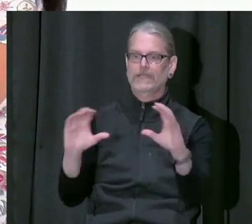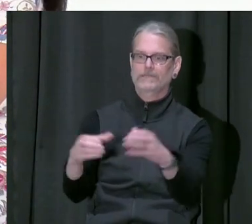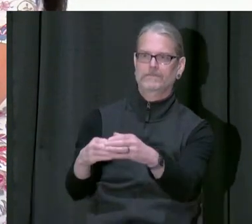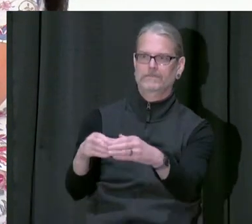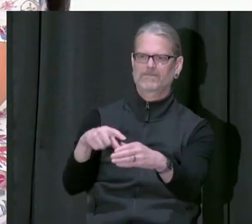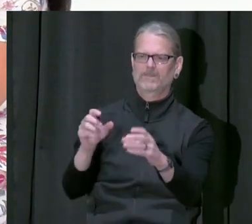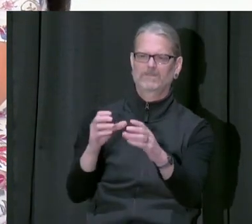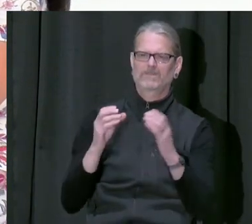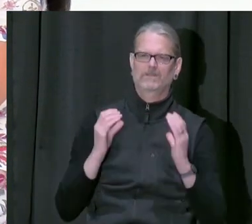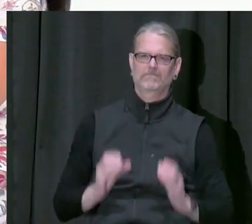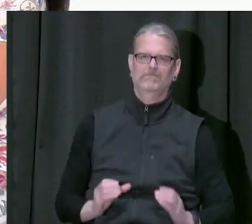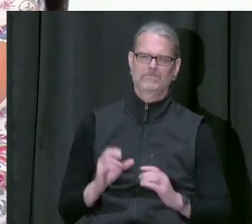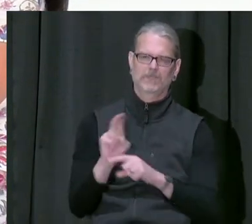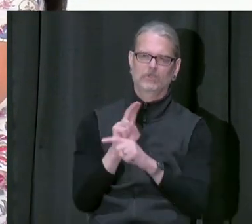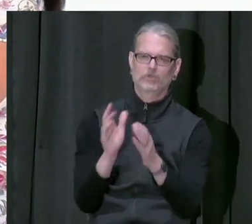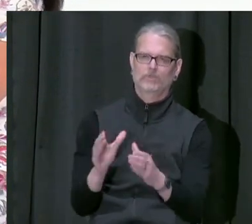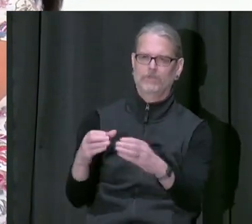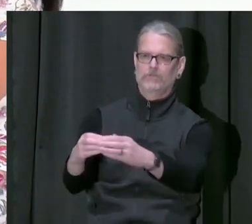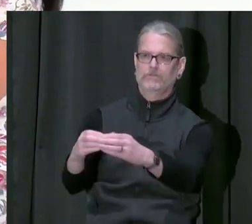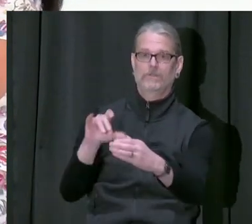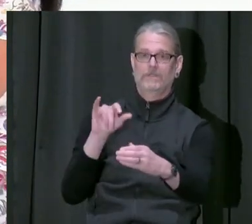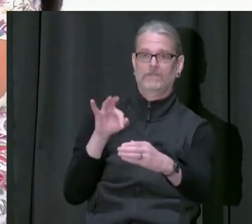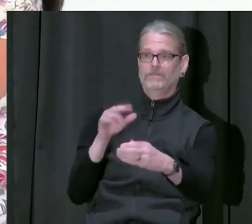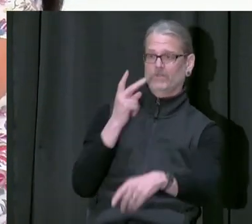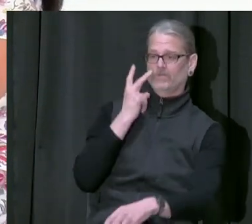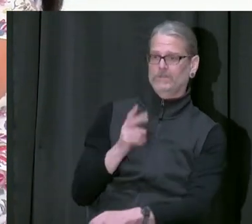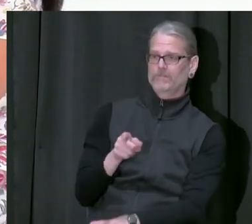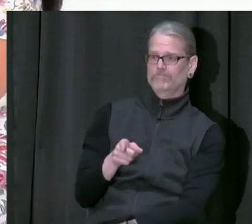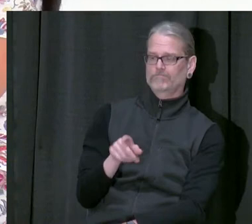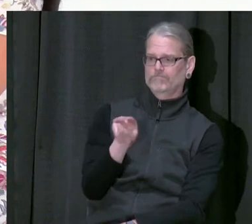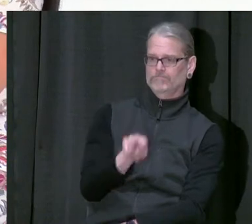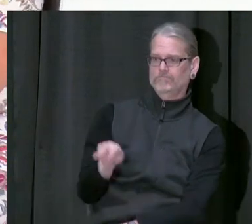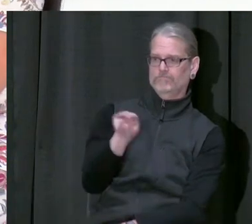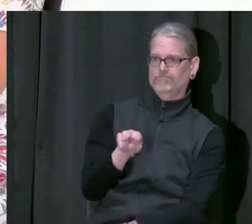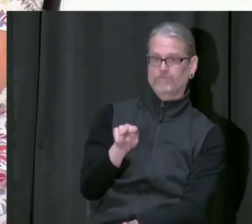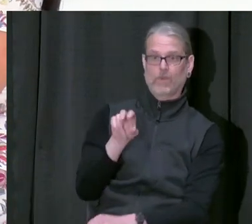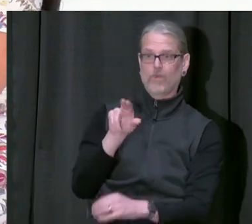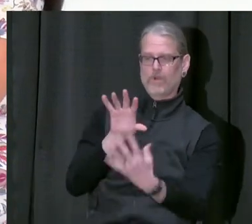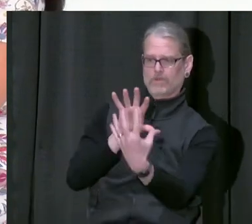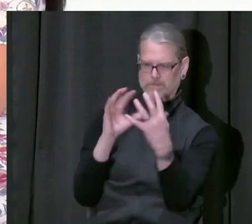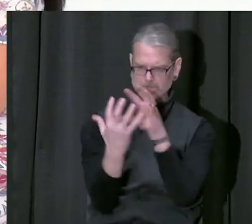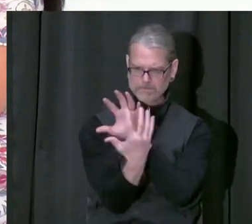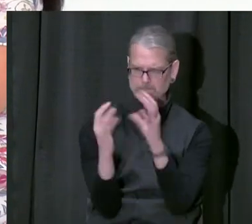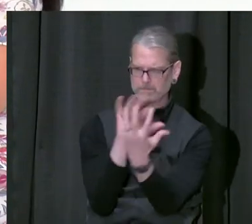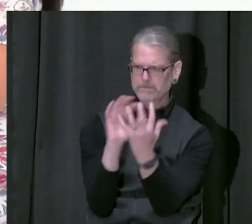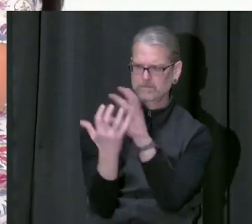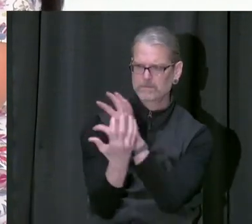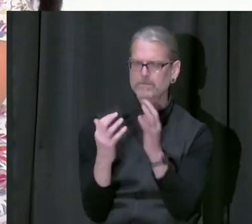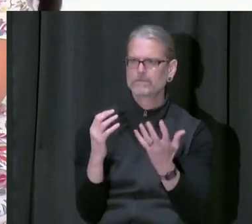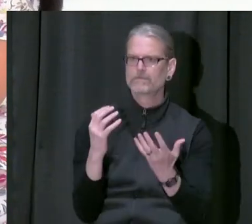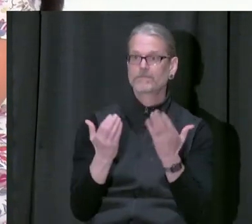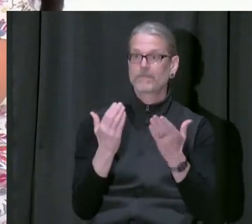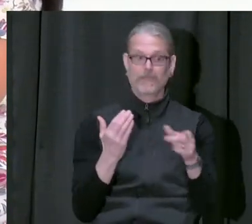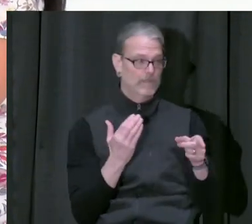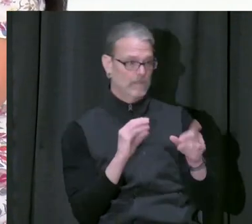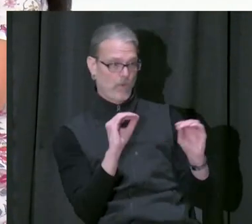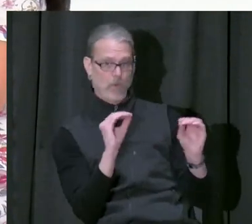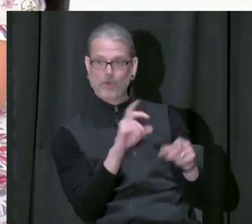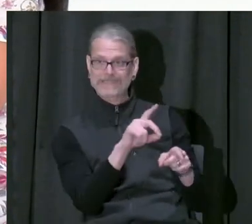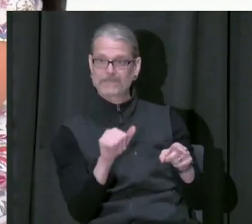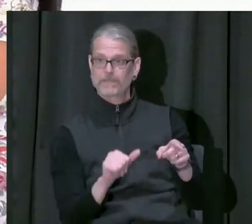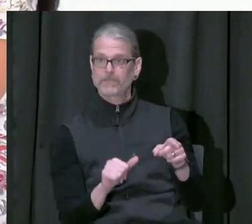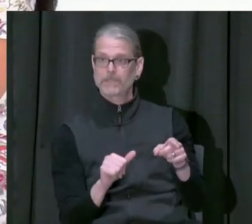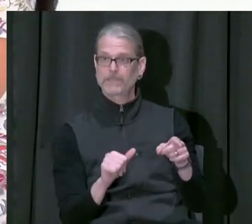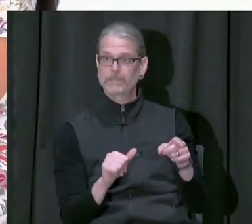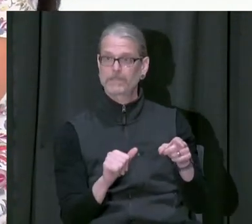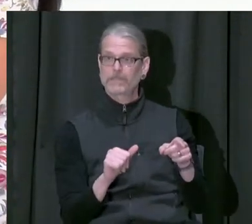consumers that you have, you look at them one dimension, or look at them as, if you're somebody without a disability, mm-hmm. you may just assume that